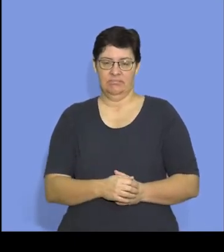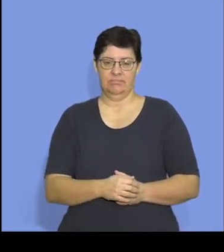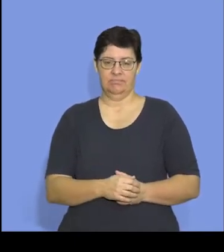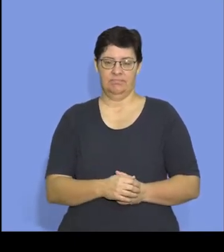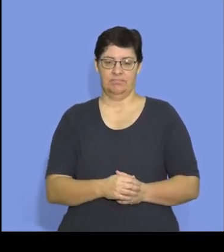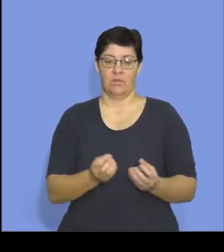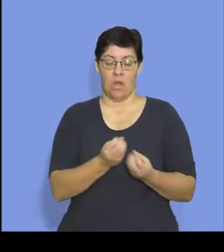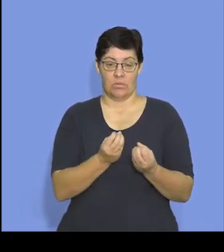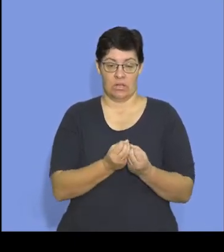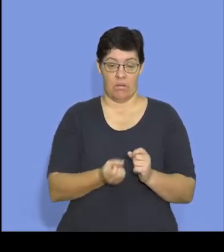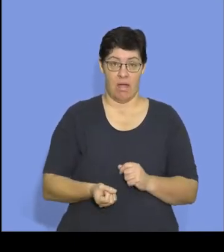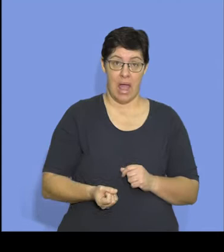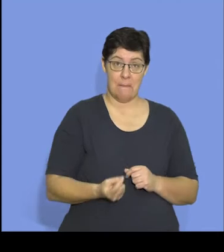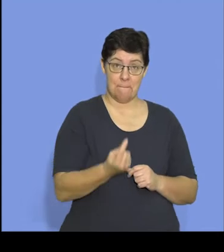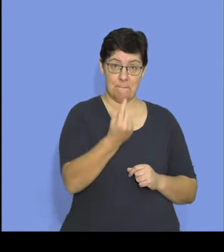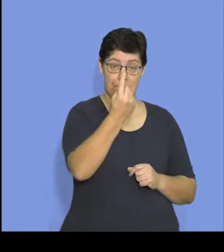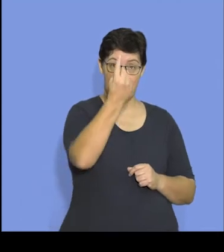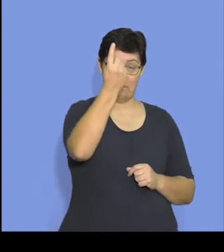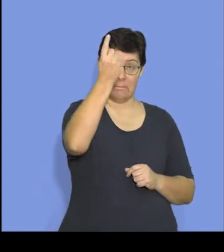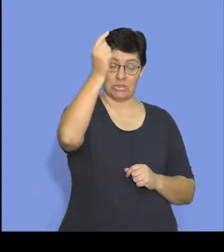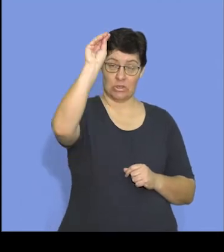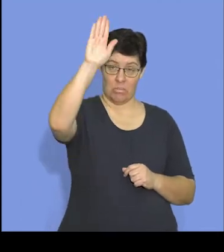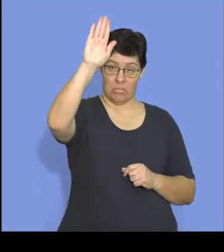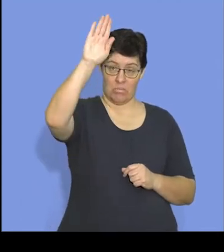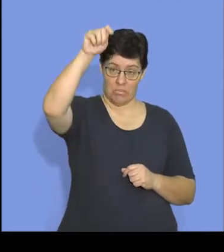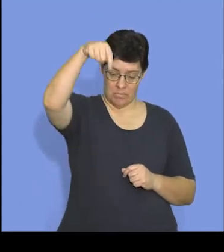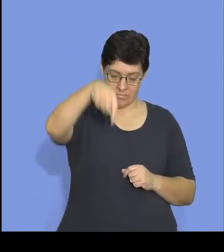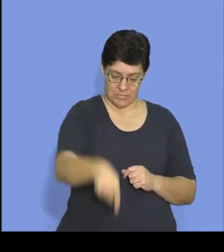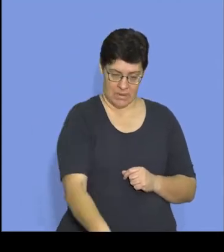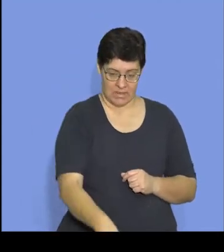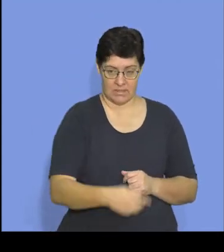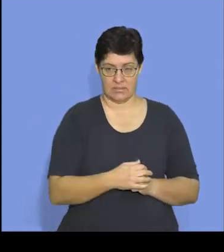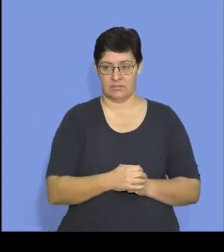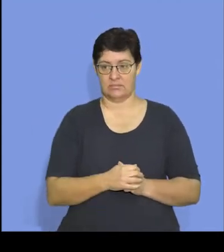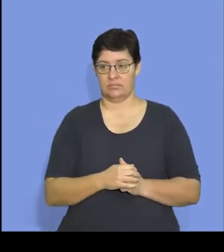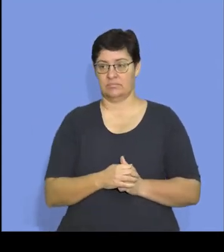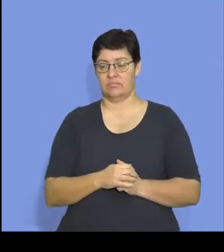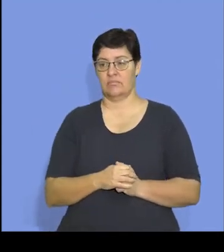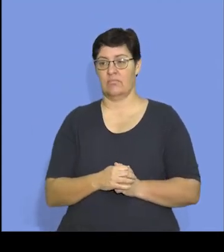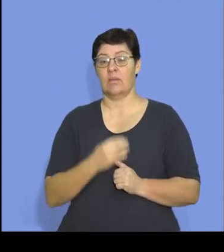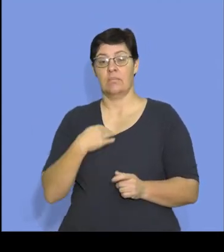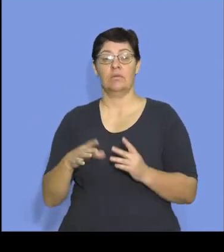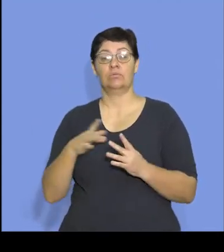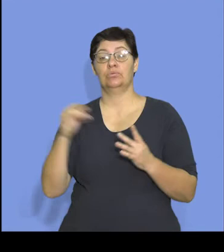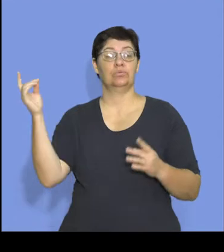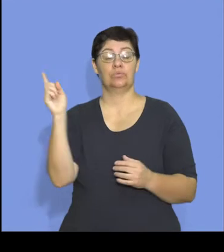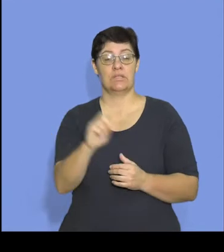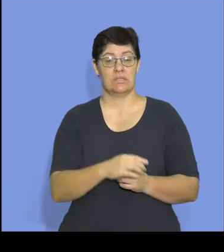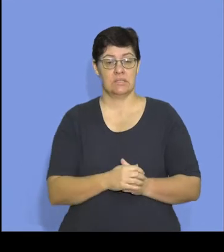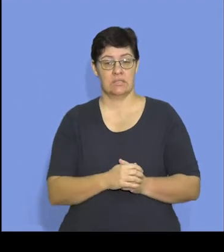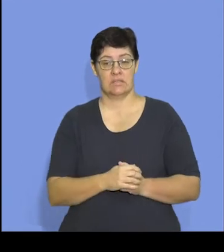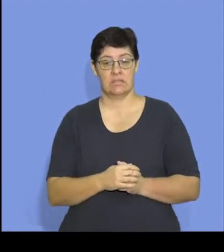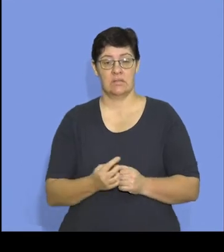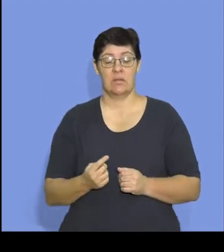up, stopped, came back down. I chose up as